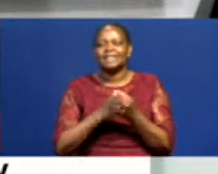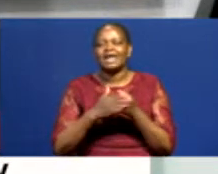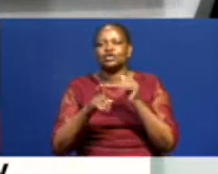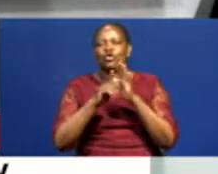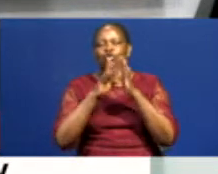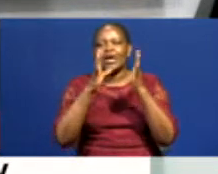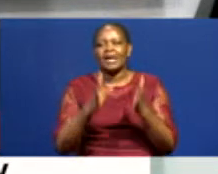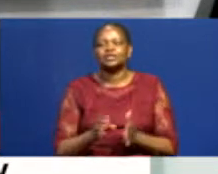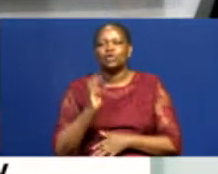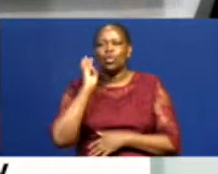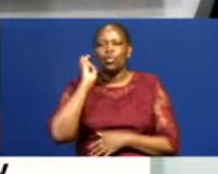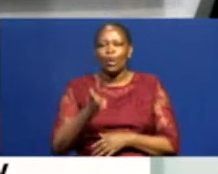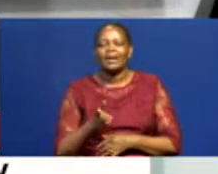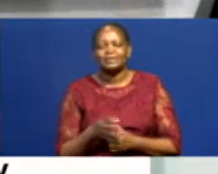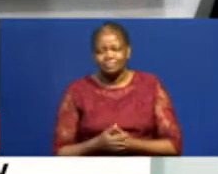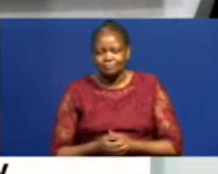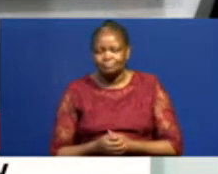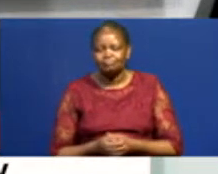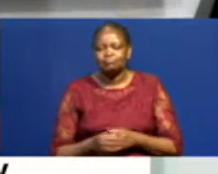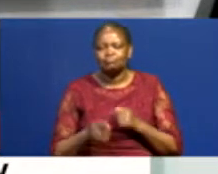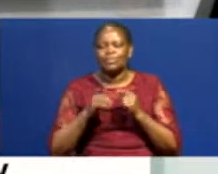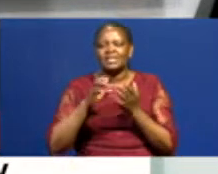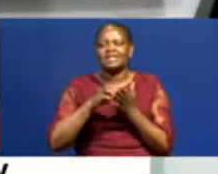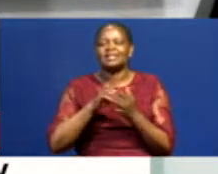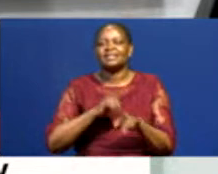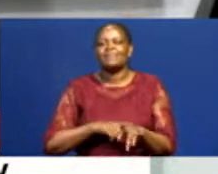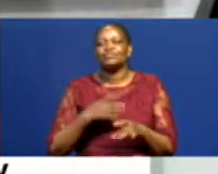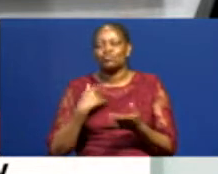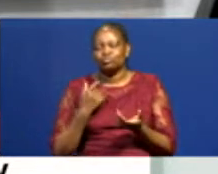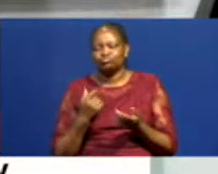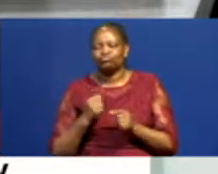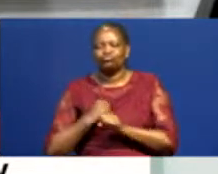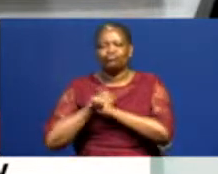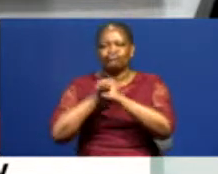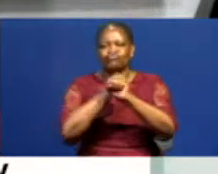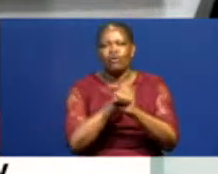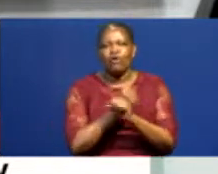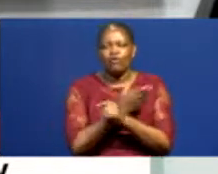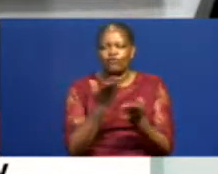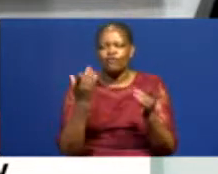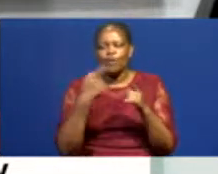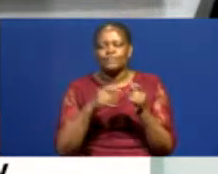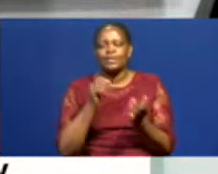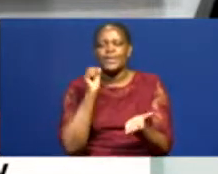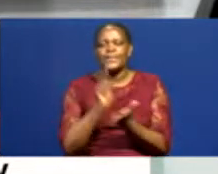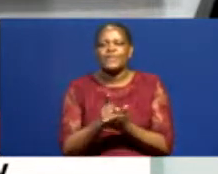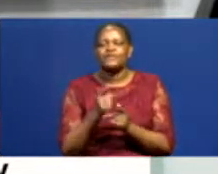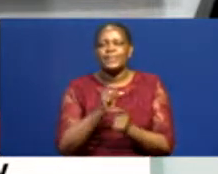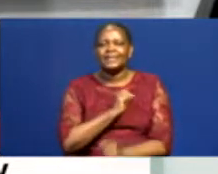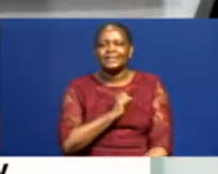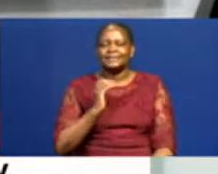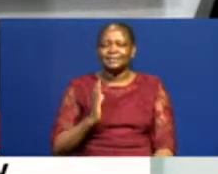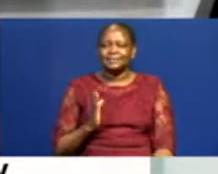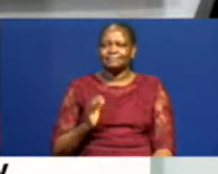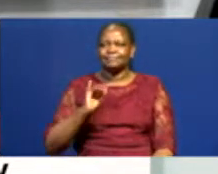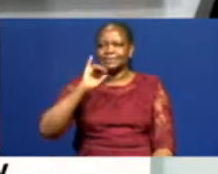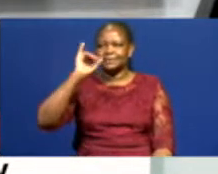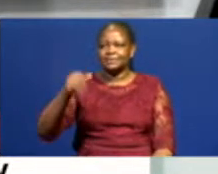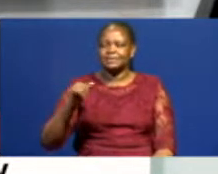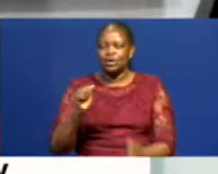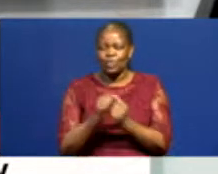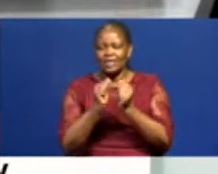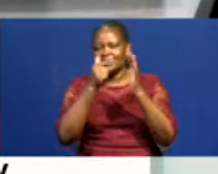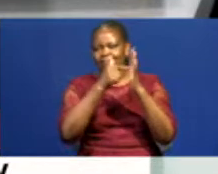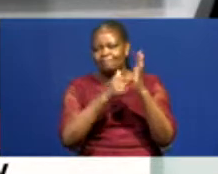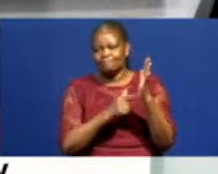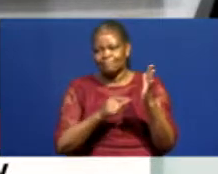nine lawyers, will make their case as they seek to insulate her from impeachment by the Senate. JJ Kioria with the details of